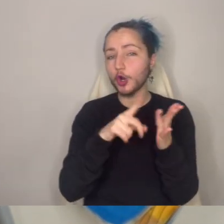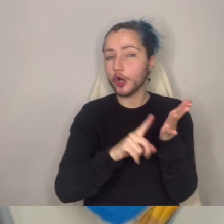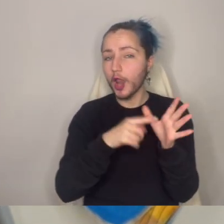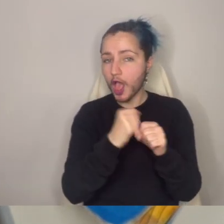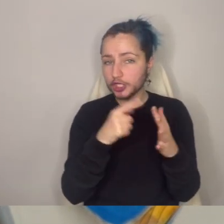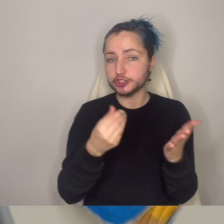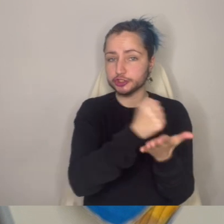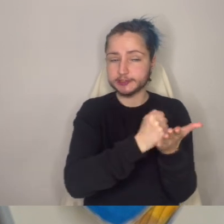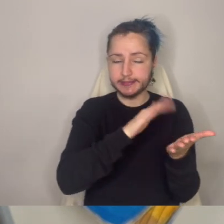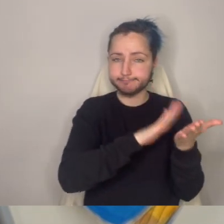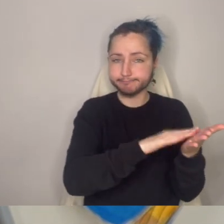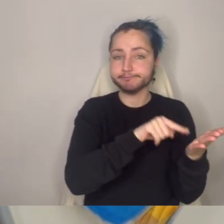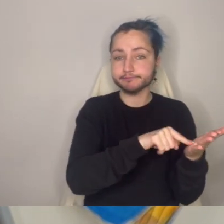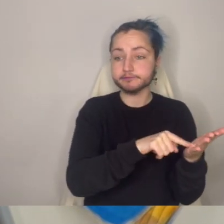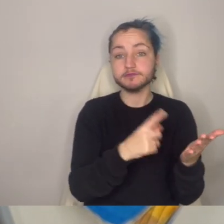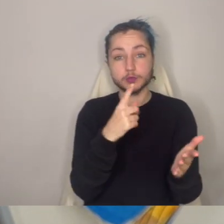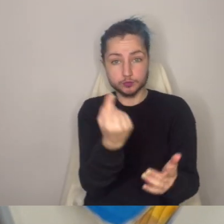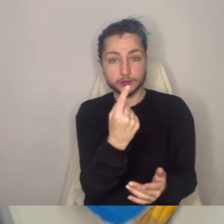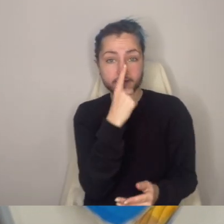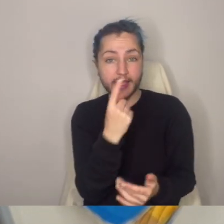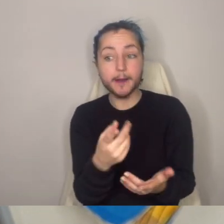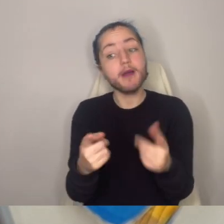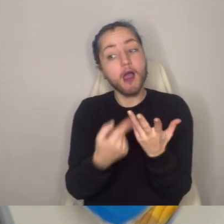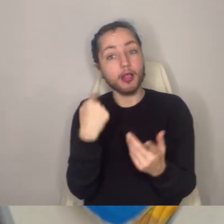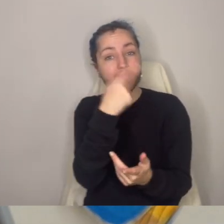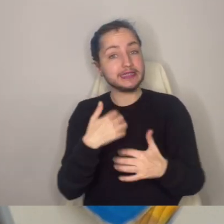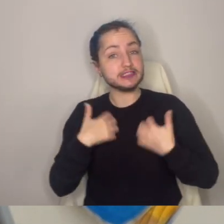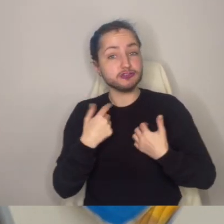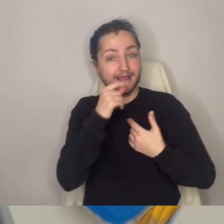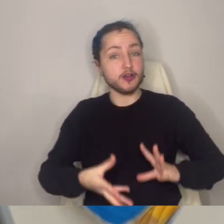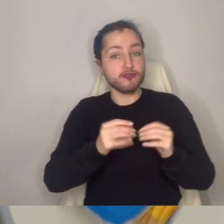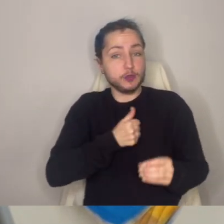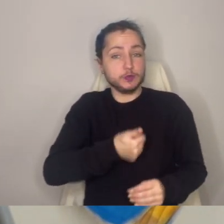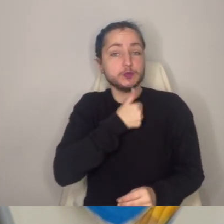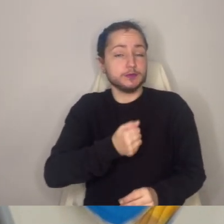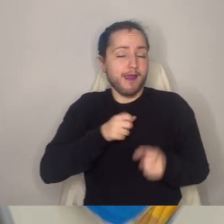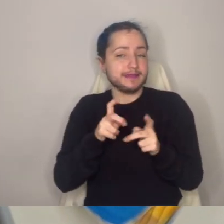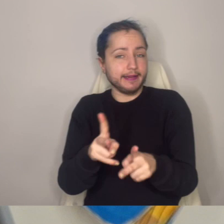But there's also some interesting faces you can generate by doing this really quick technique.